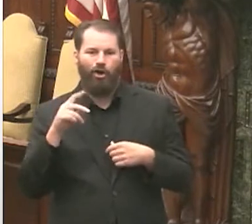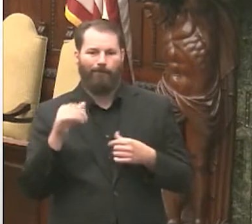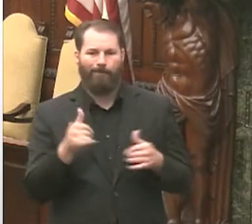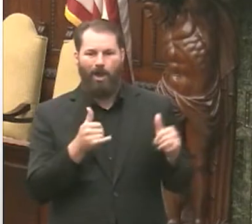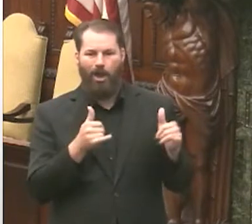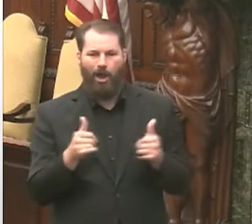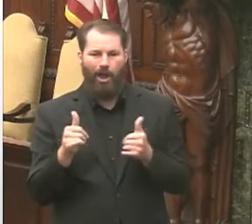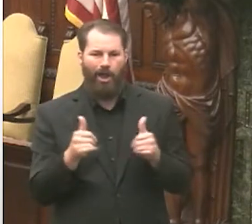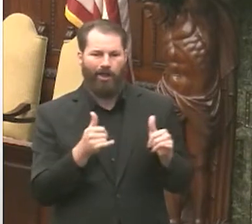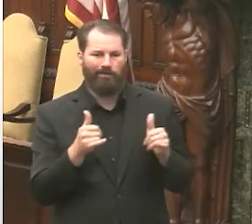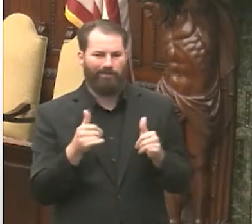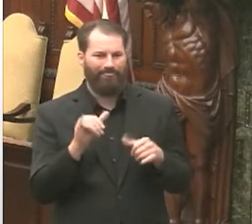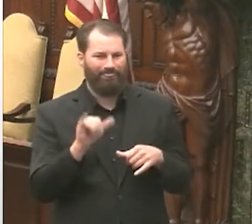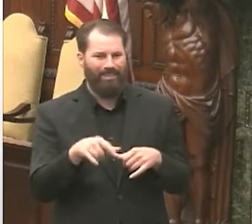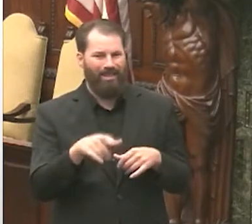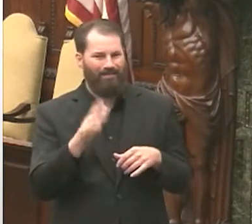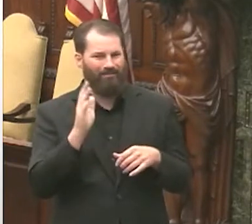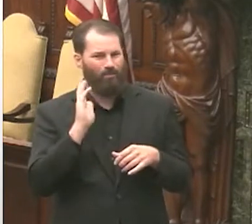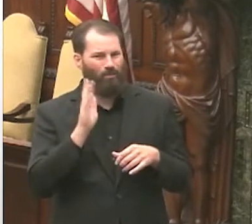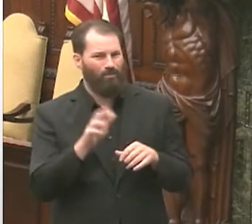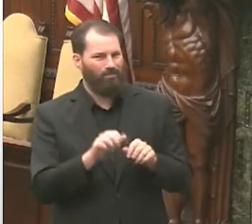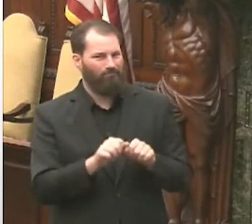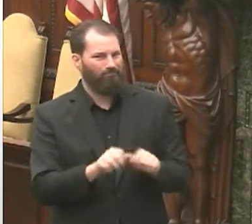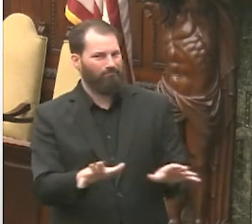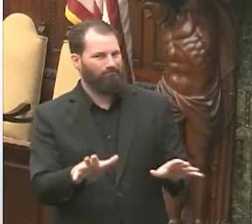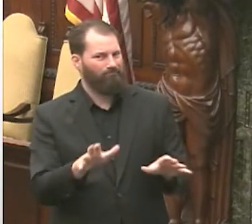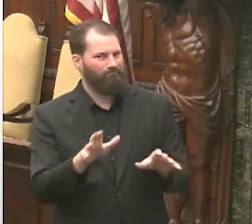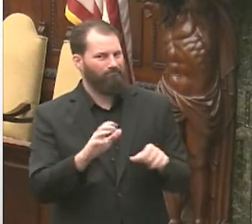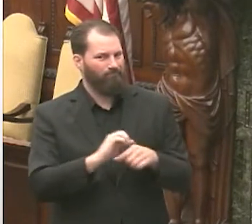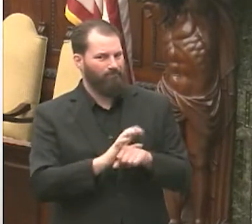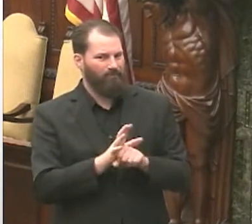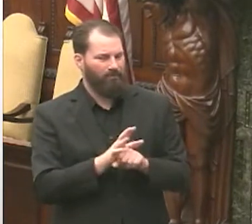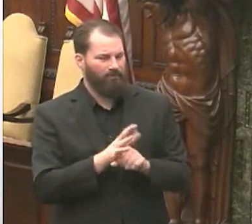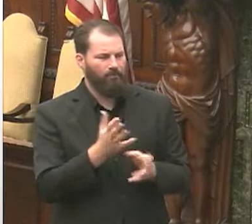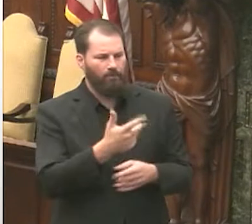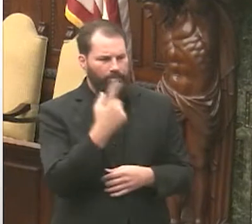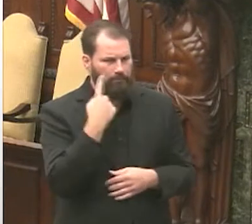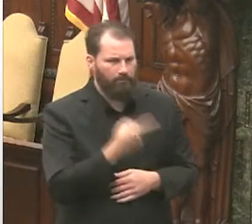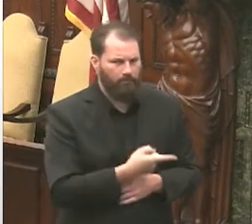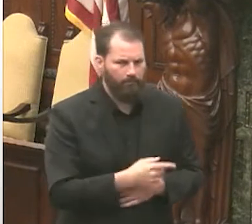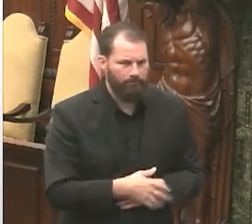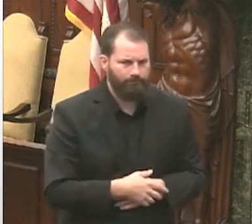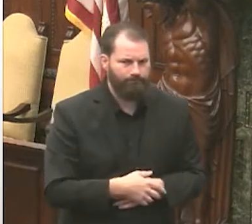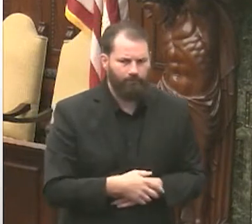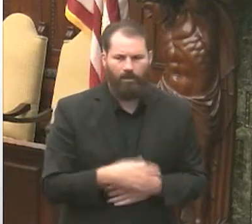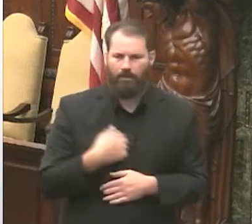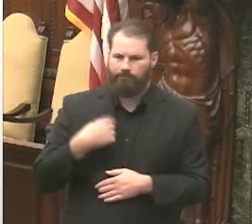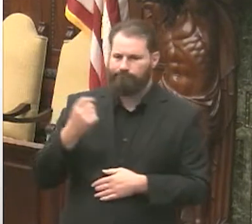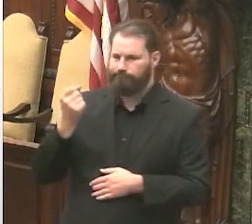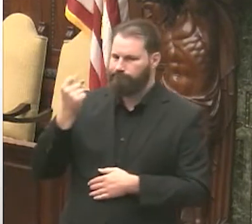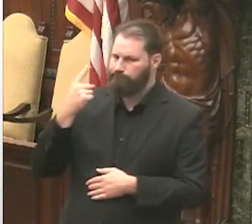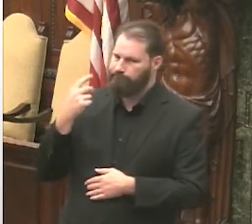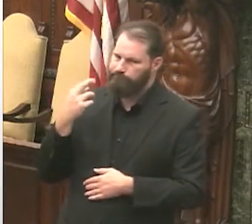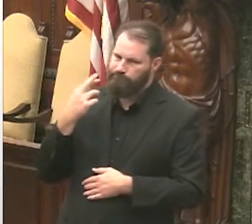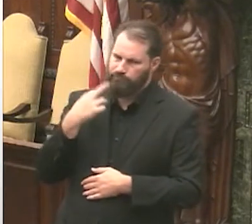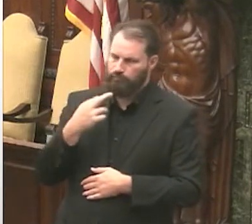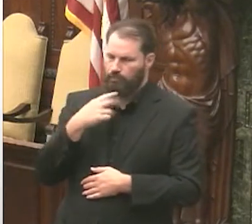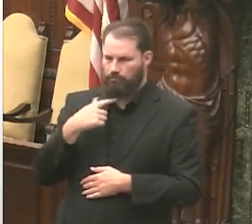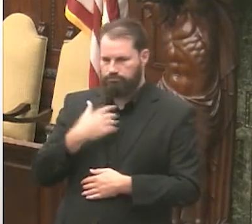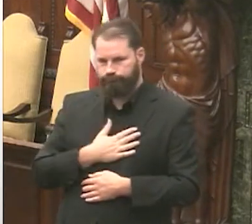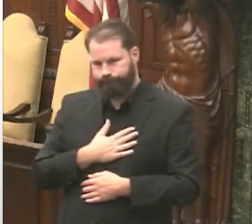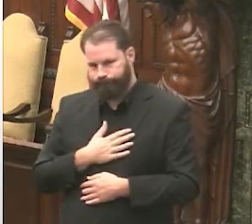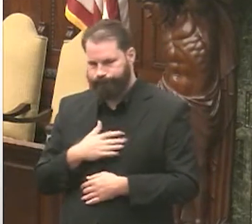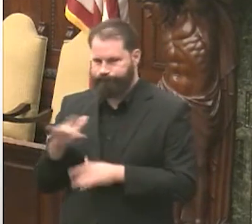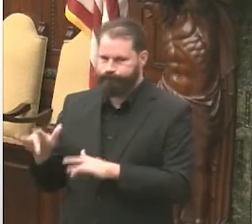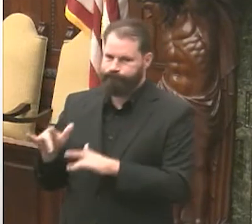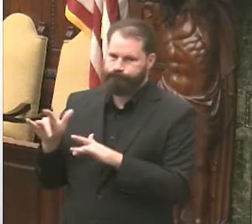more severe. What are your thoughts about that argument? Well, first, I'm sympathetic to the restaurants and bars that are losing revenue through this. It's really been